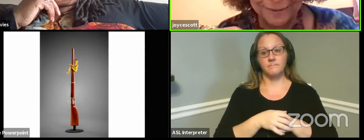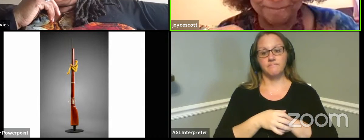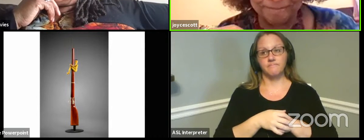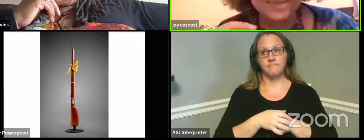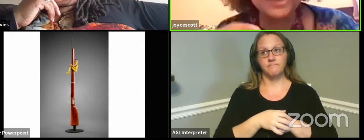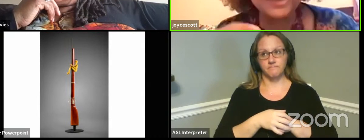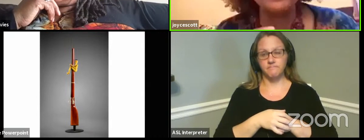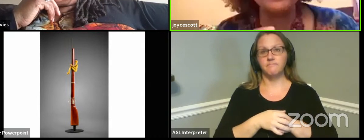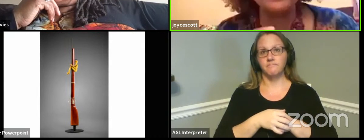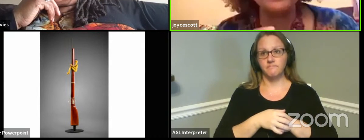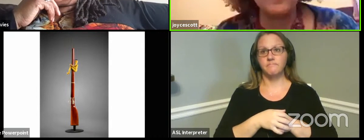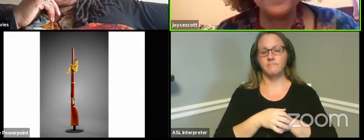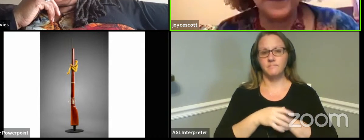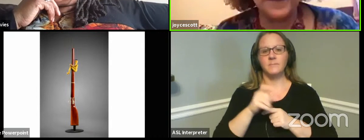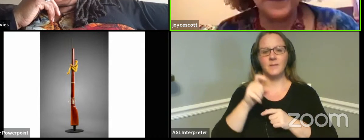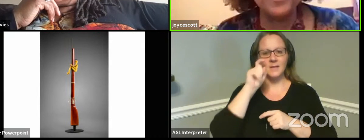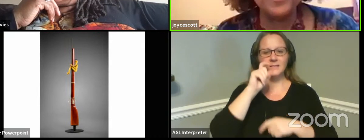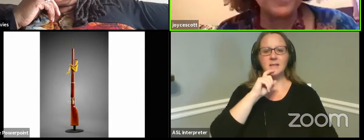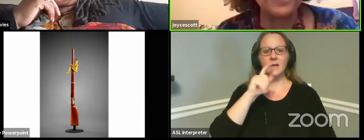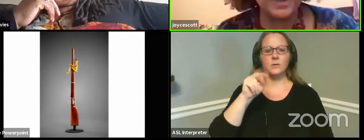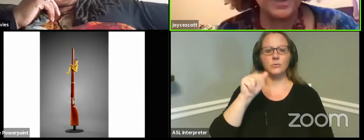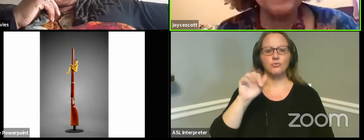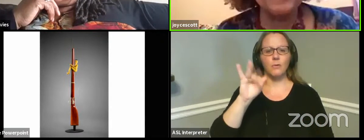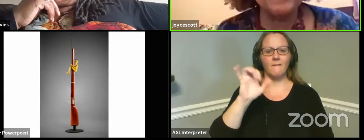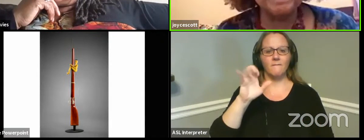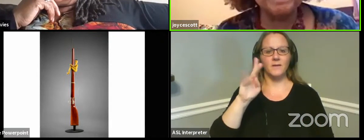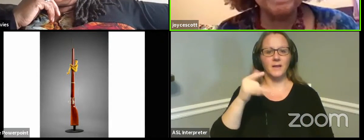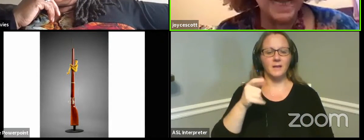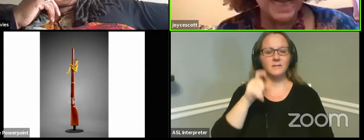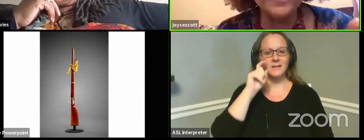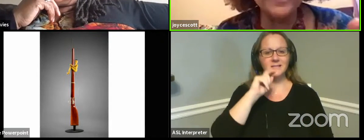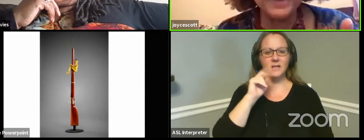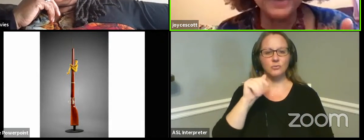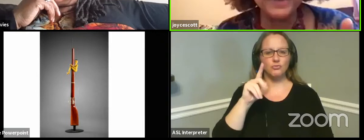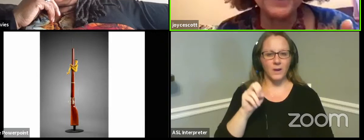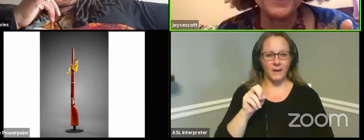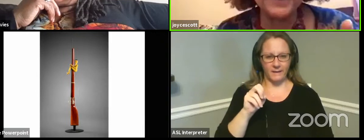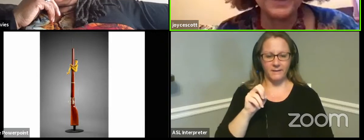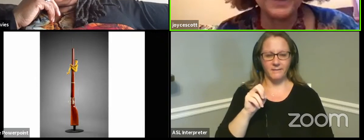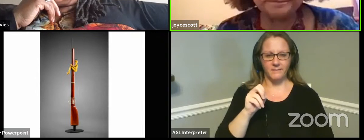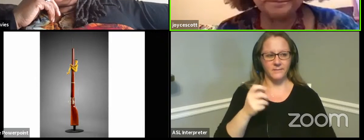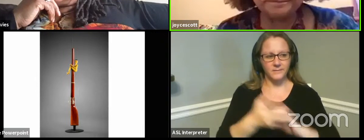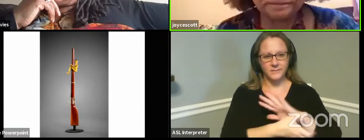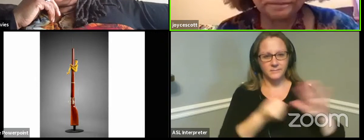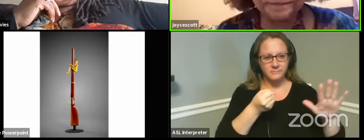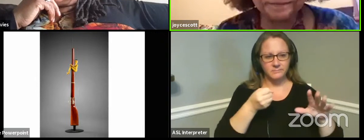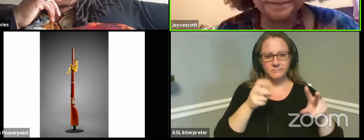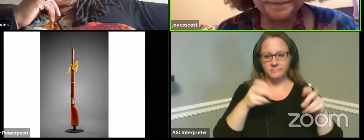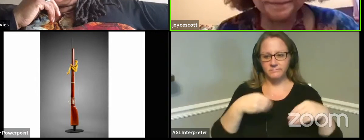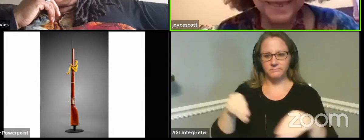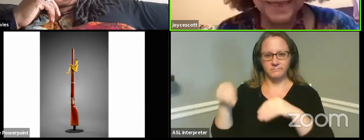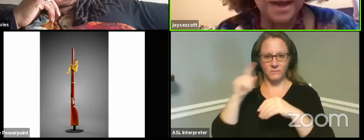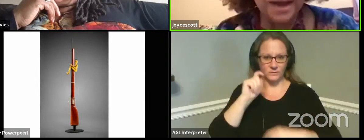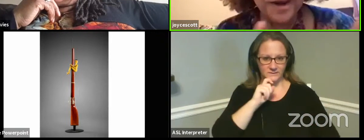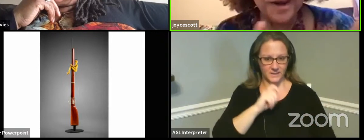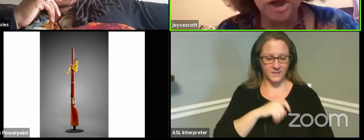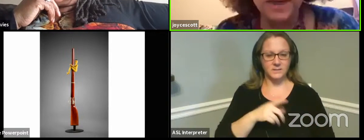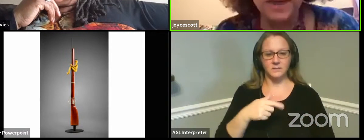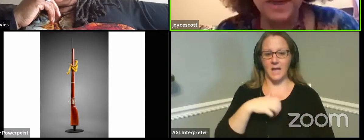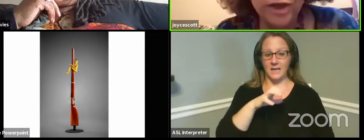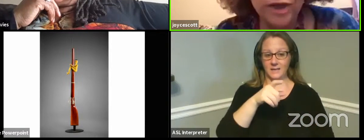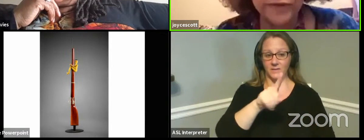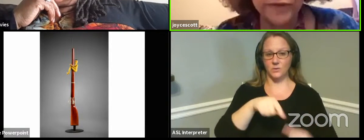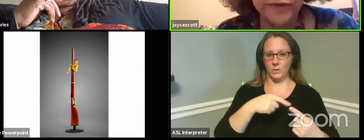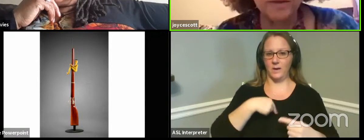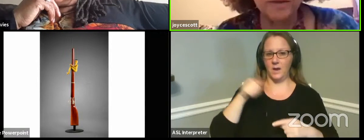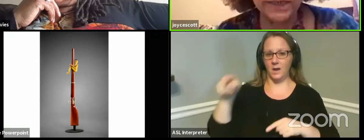the sex trafficking and the sex trade. I did this when I was in Italy. Now, before I talk about this, you